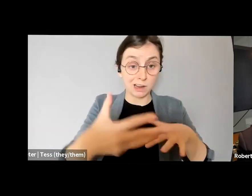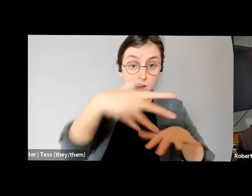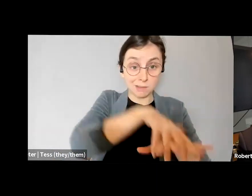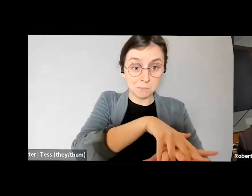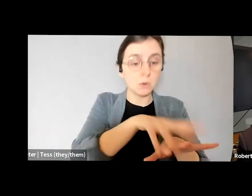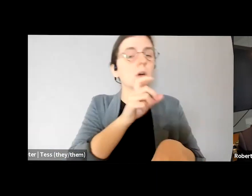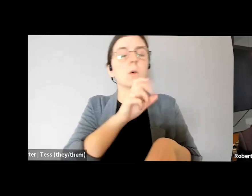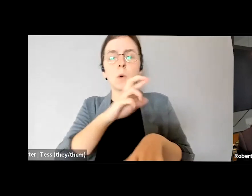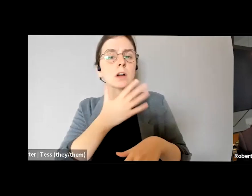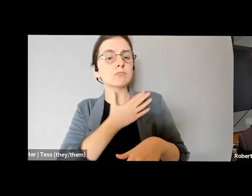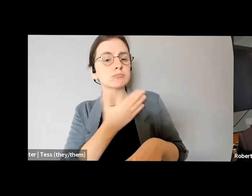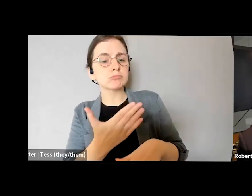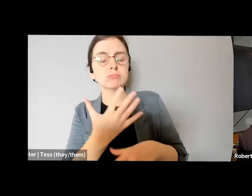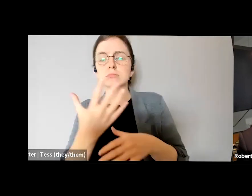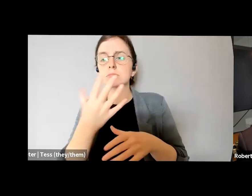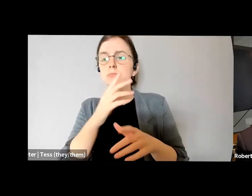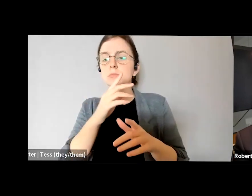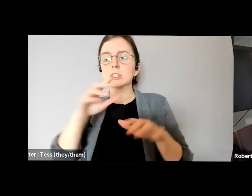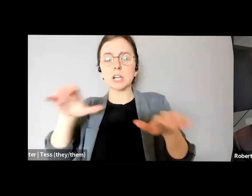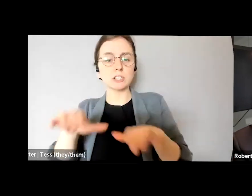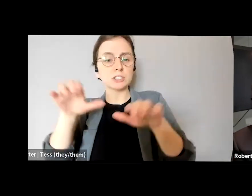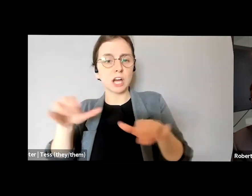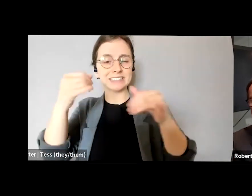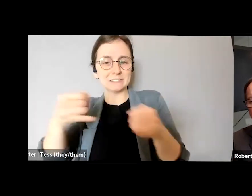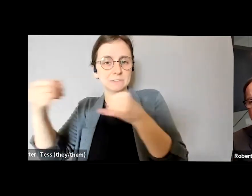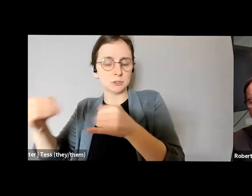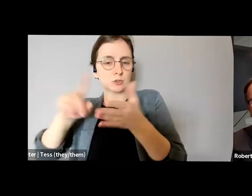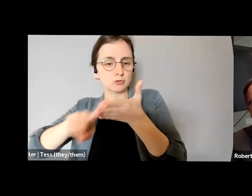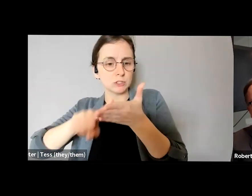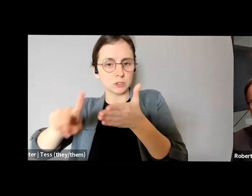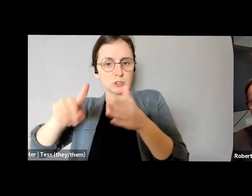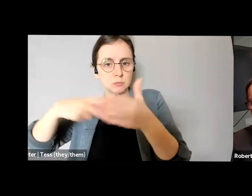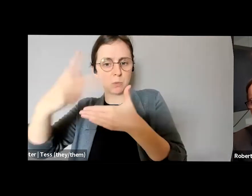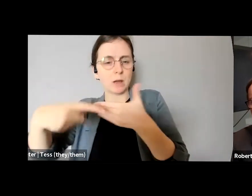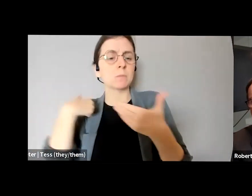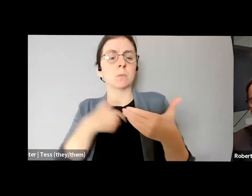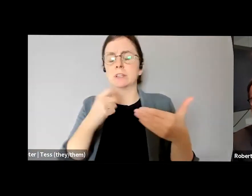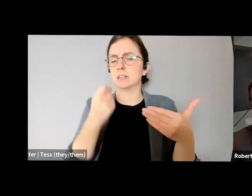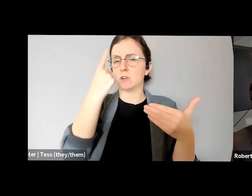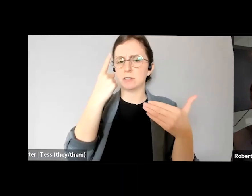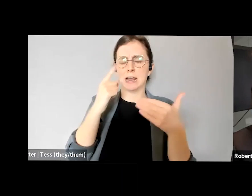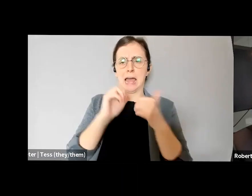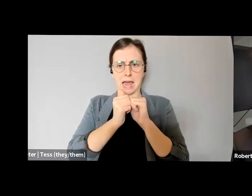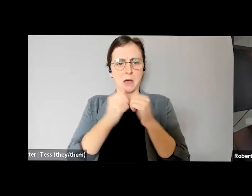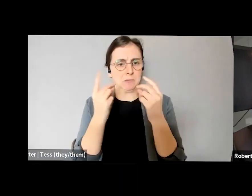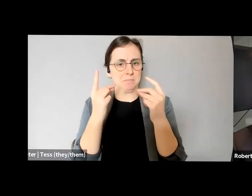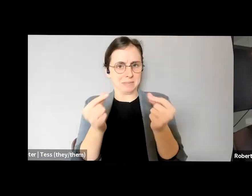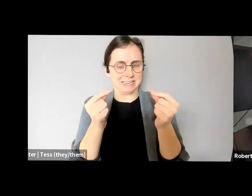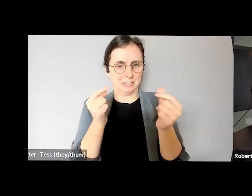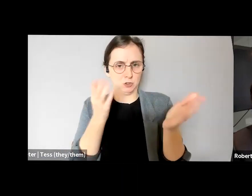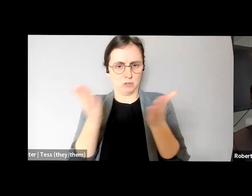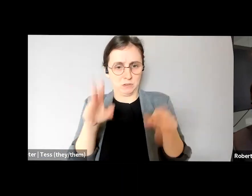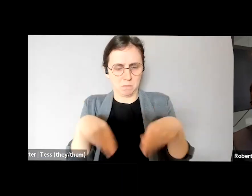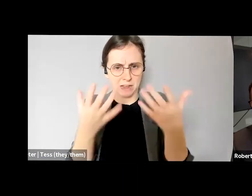individual research programs. We need to better understand how immediate services are provided and how the quality